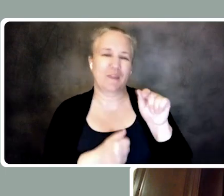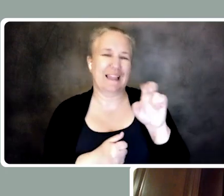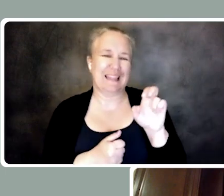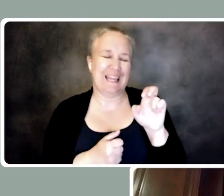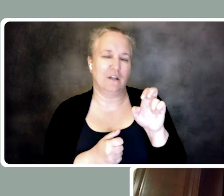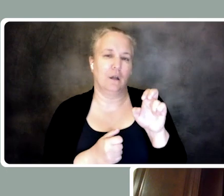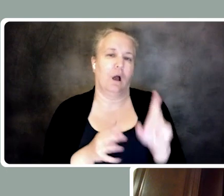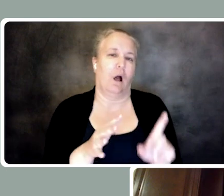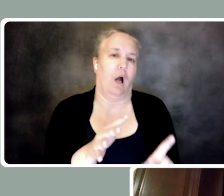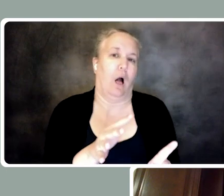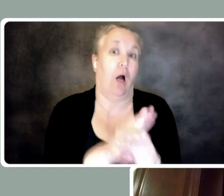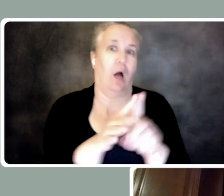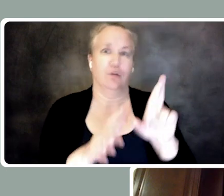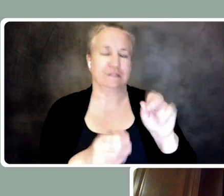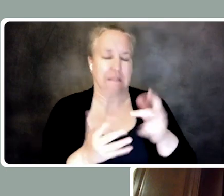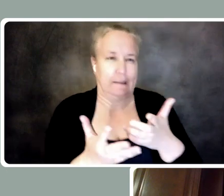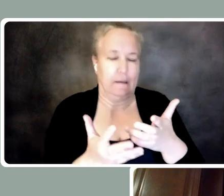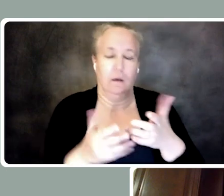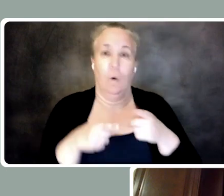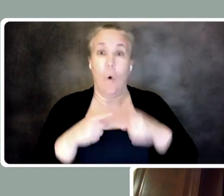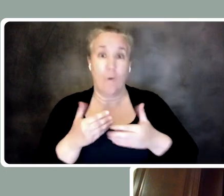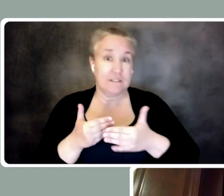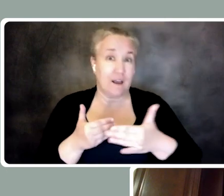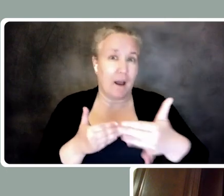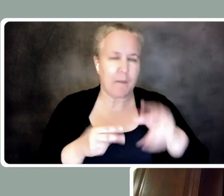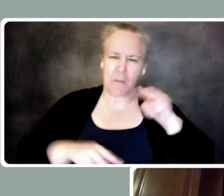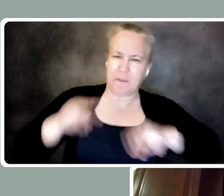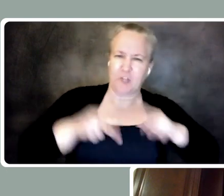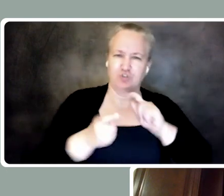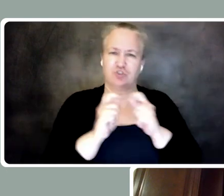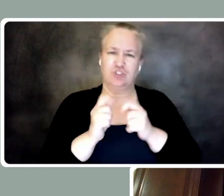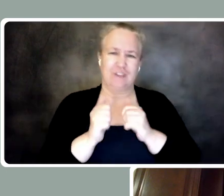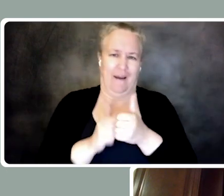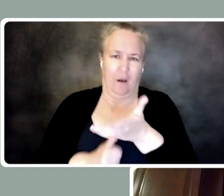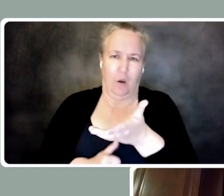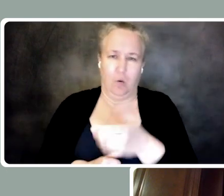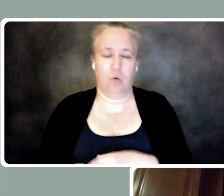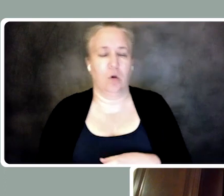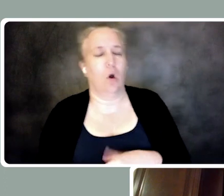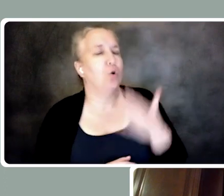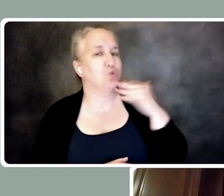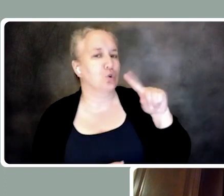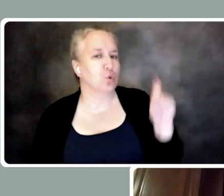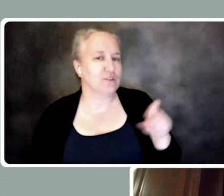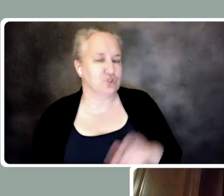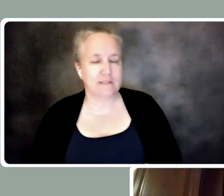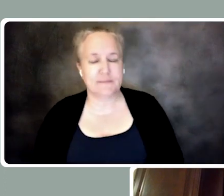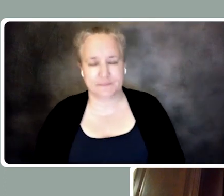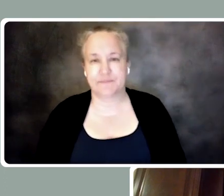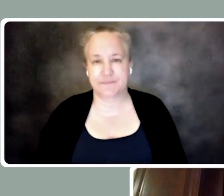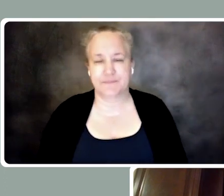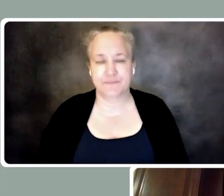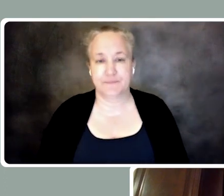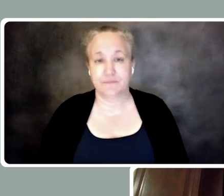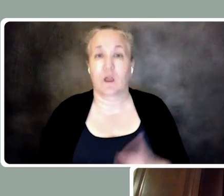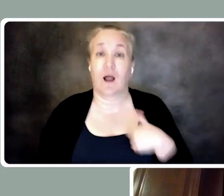does it change over time in terms of monitoring? Right. So I think that's a good question. What I tell